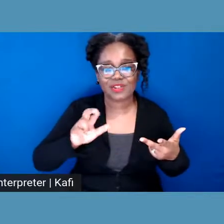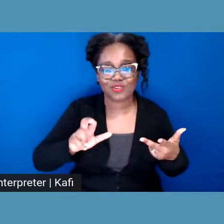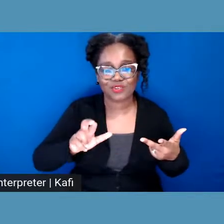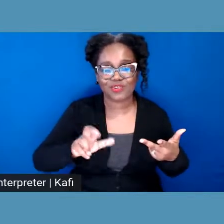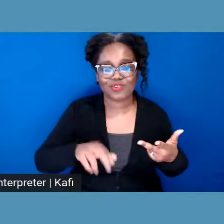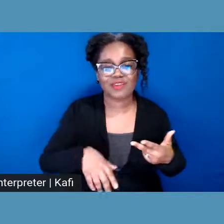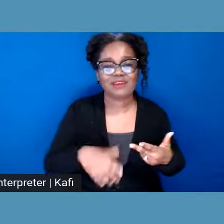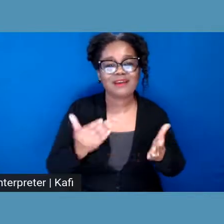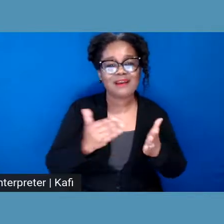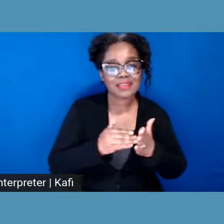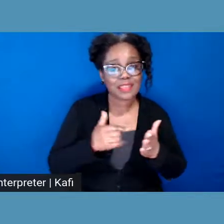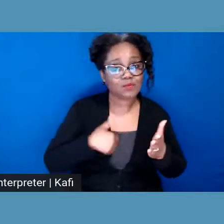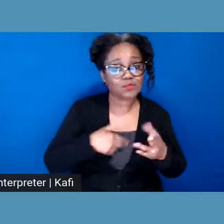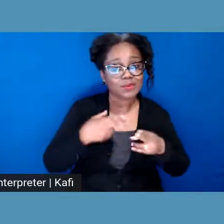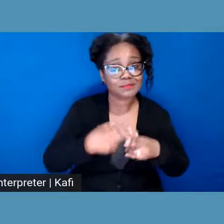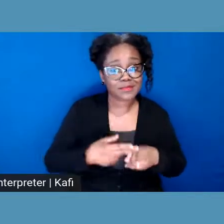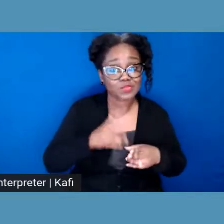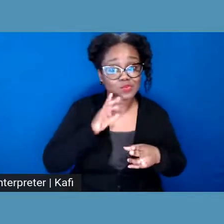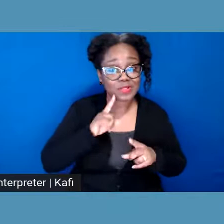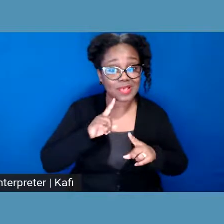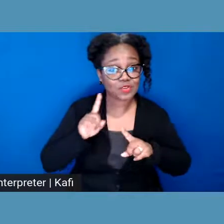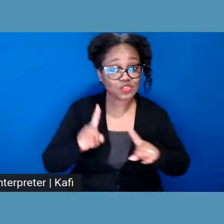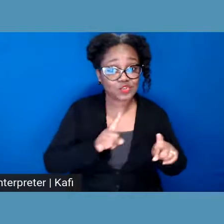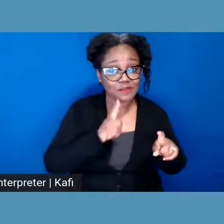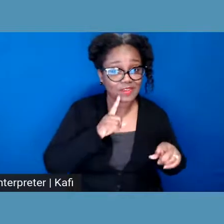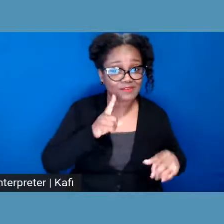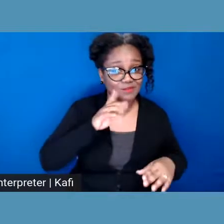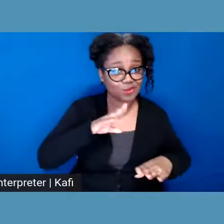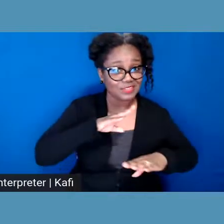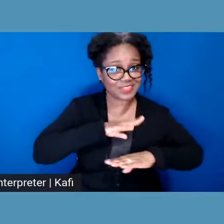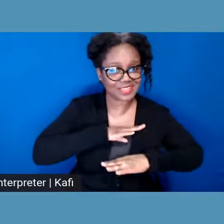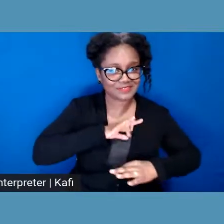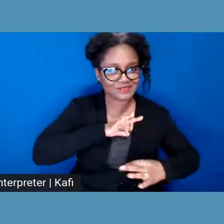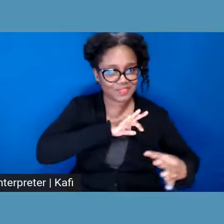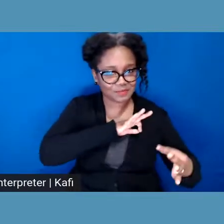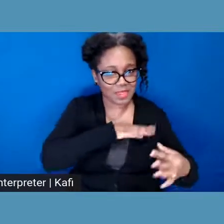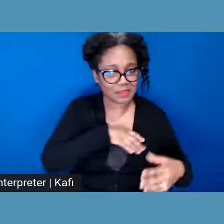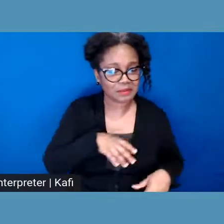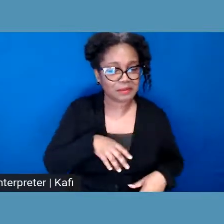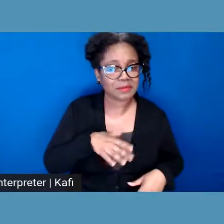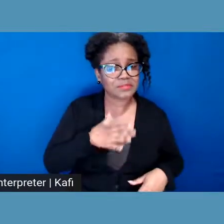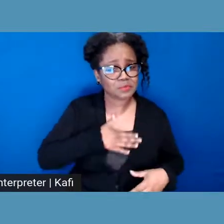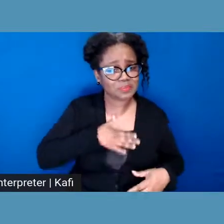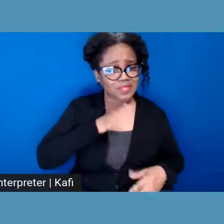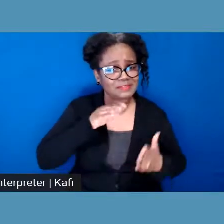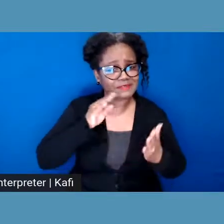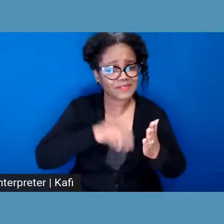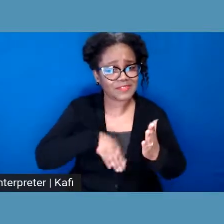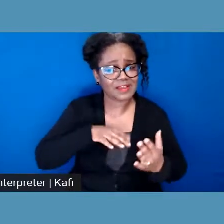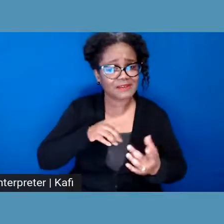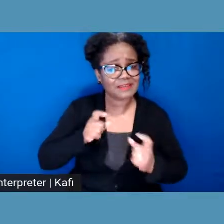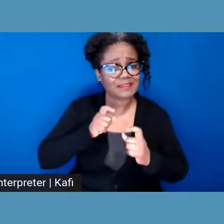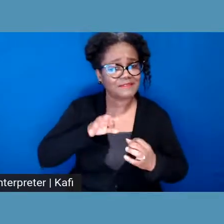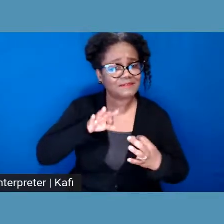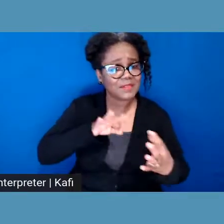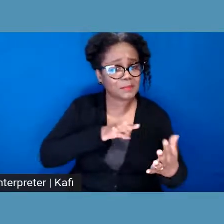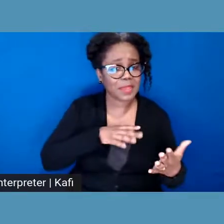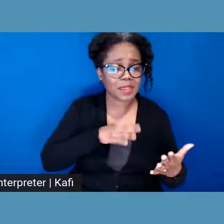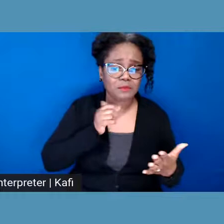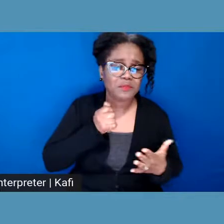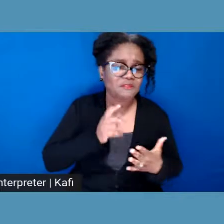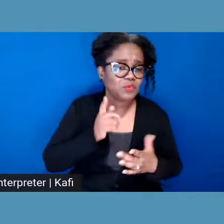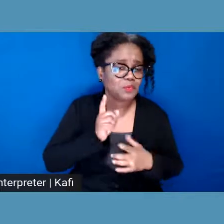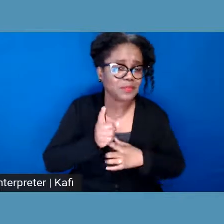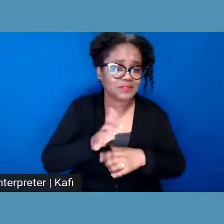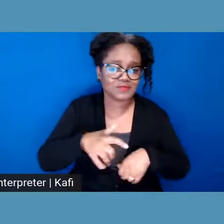a satisfaction survey that will be sent out. So please make sure to give us some feedback and let us know how we're doing. It'll take you just a few minutes to